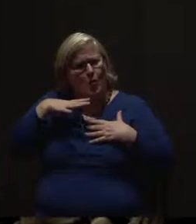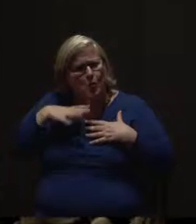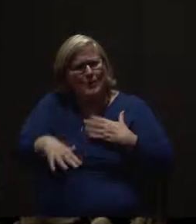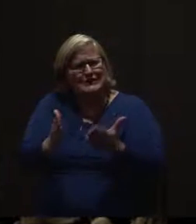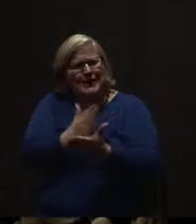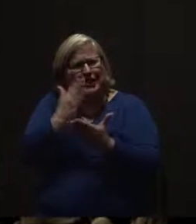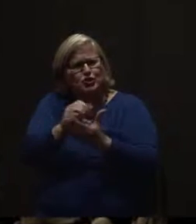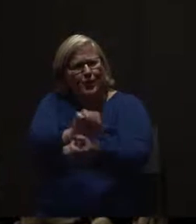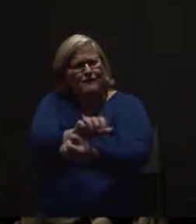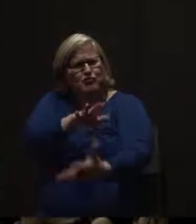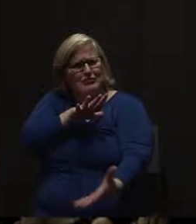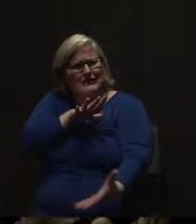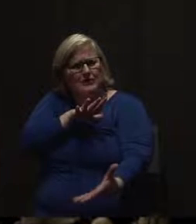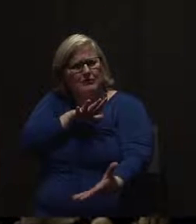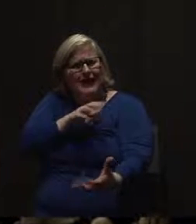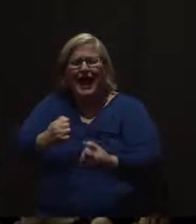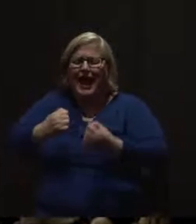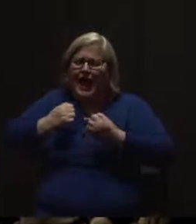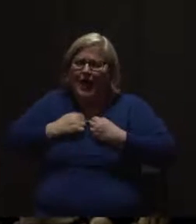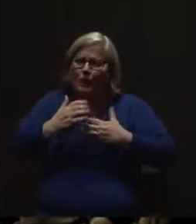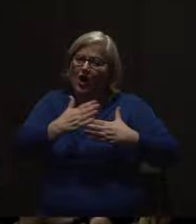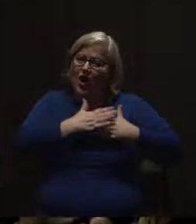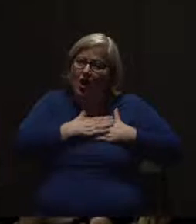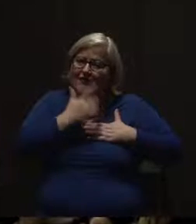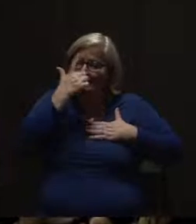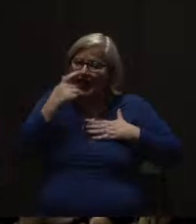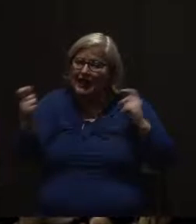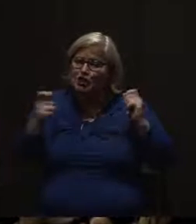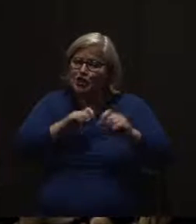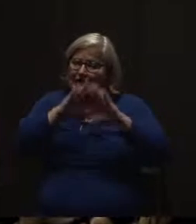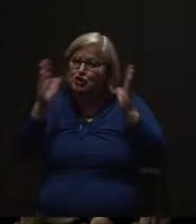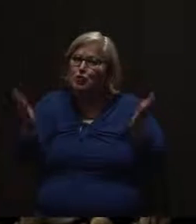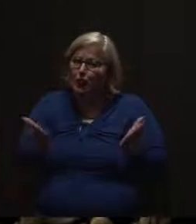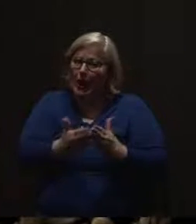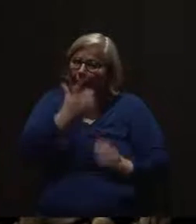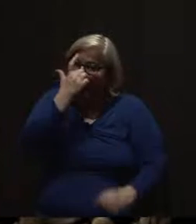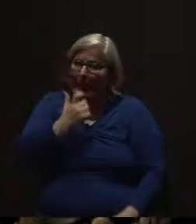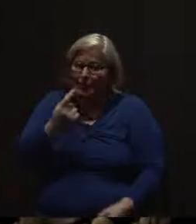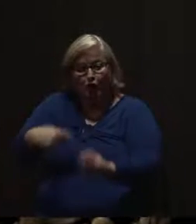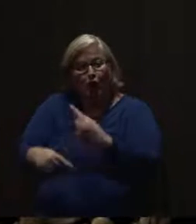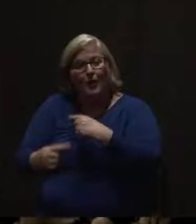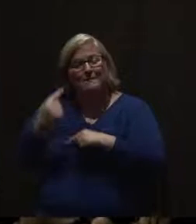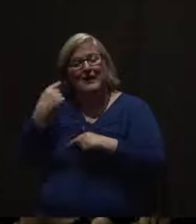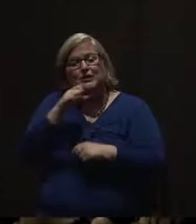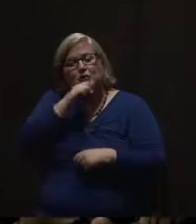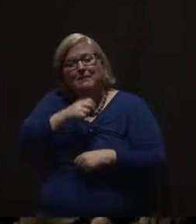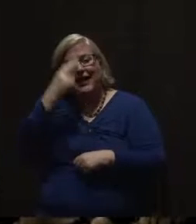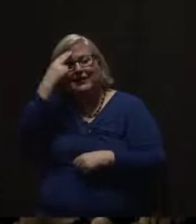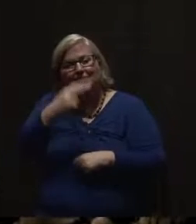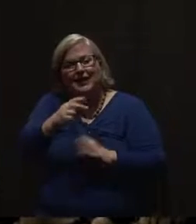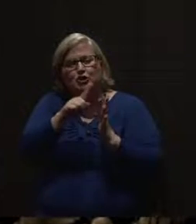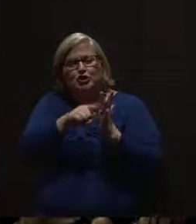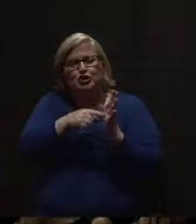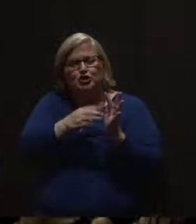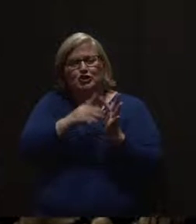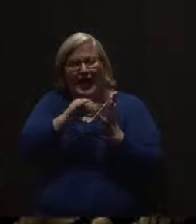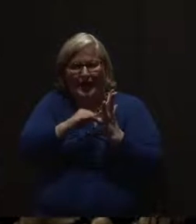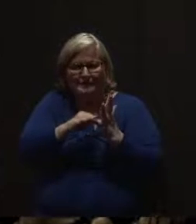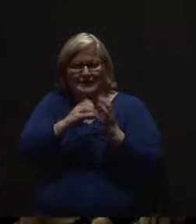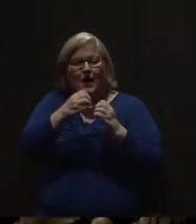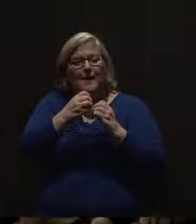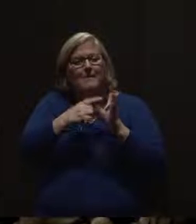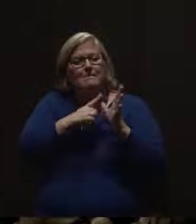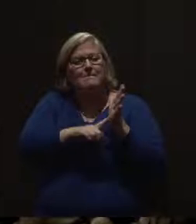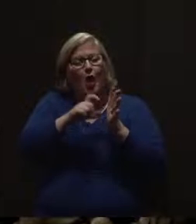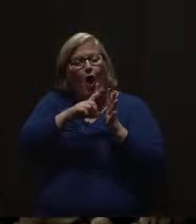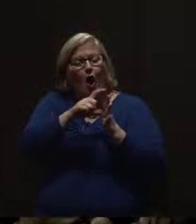change the way the world is. But back to James Baldwin. I love James Baldwin so much because